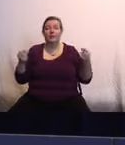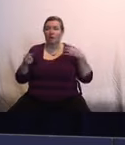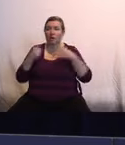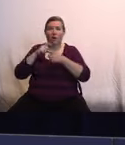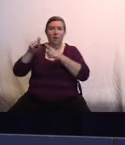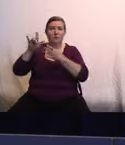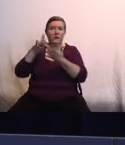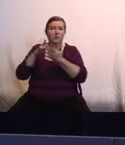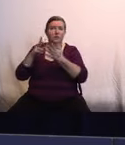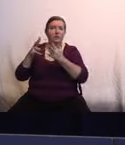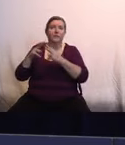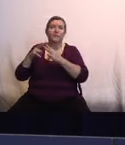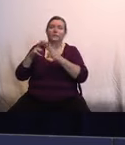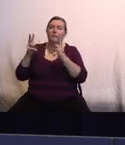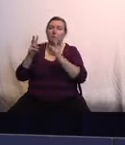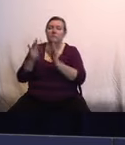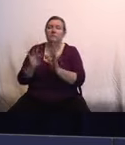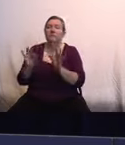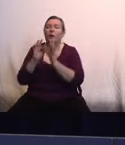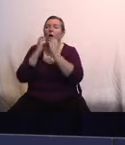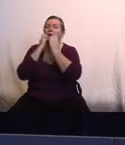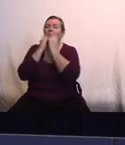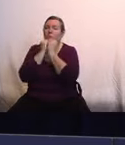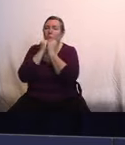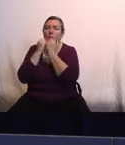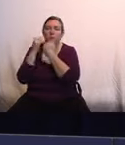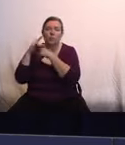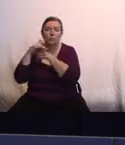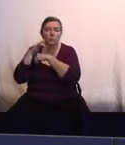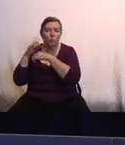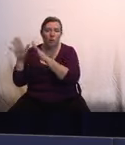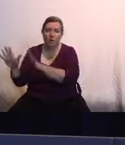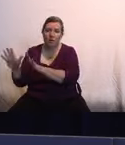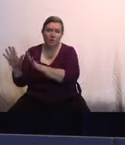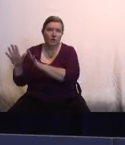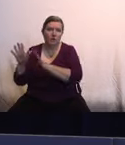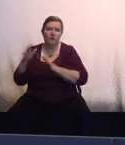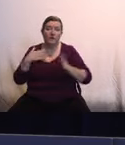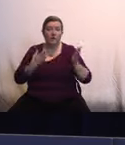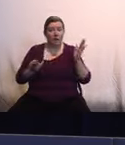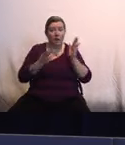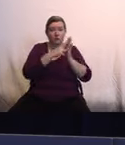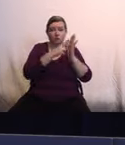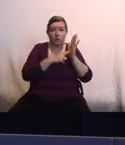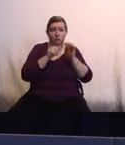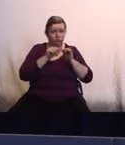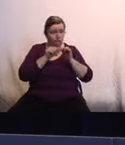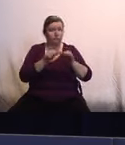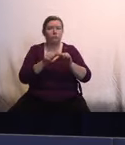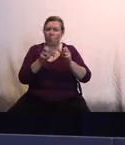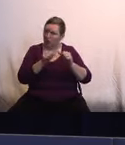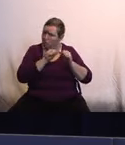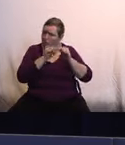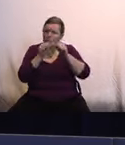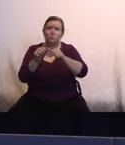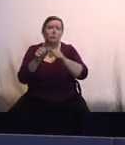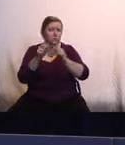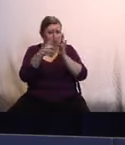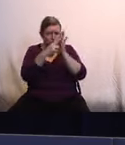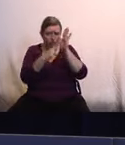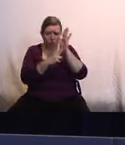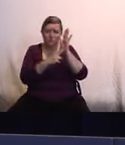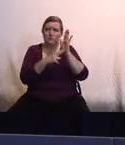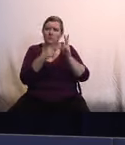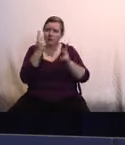resources. So will we continue the contract? We not only, I believe, want to continue the contract, but more